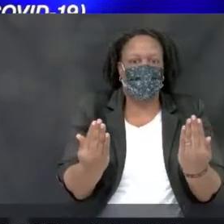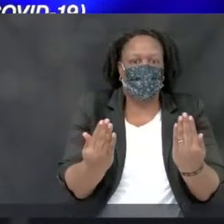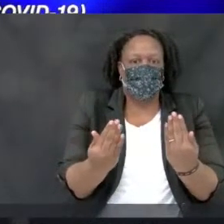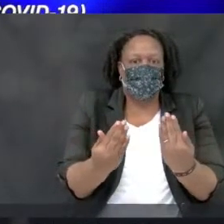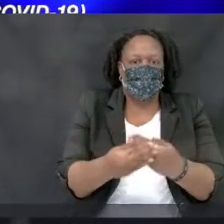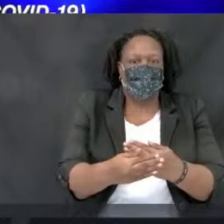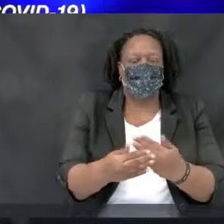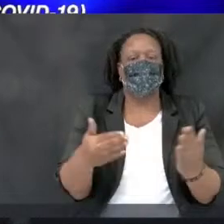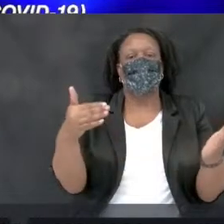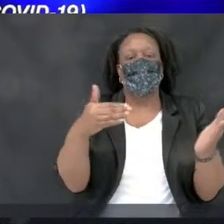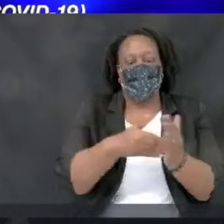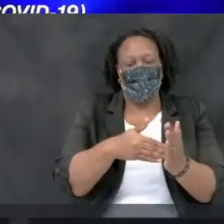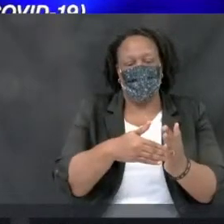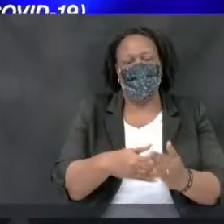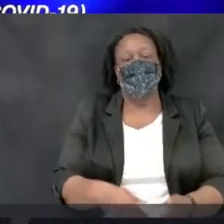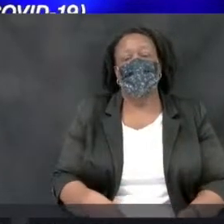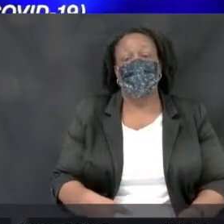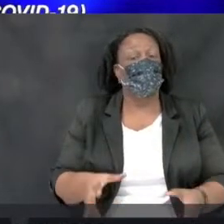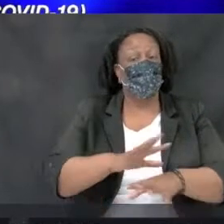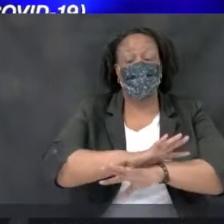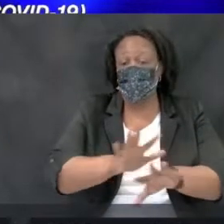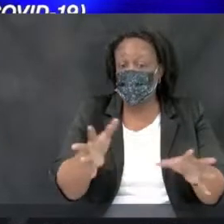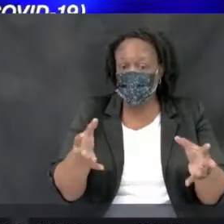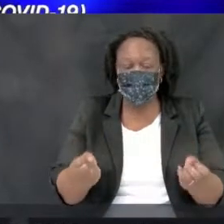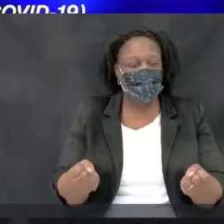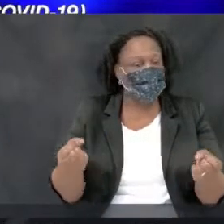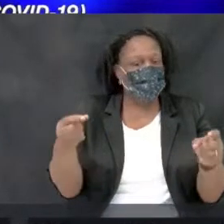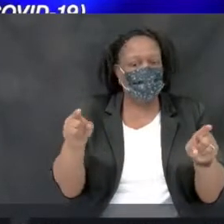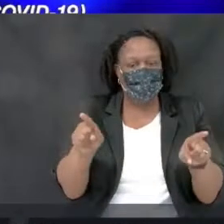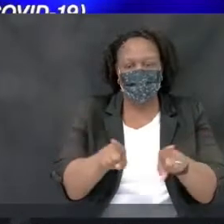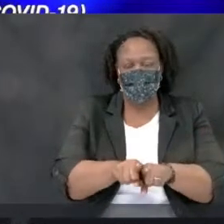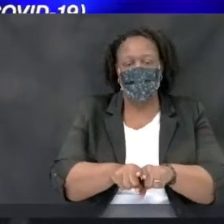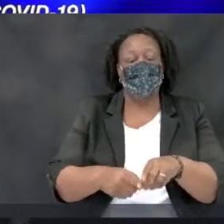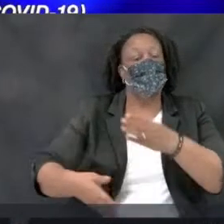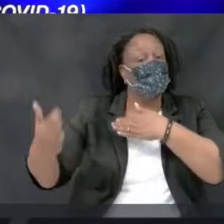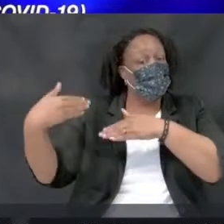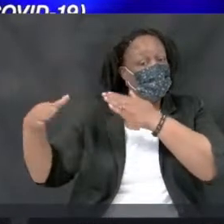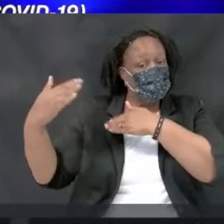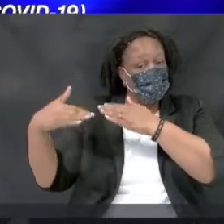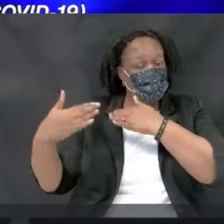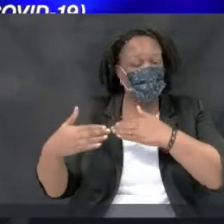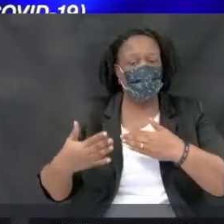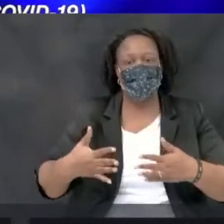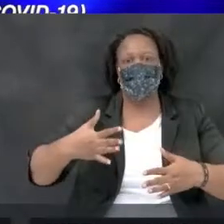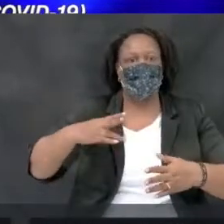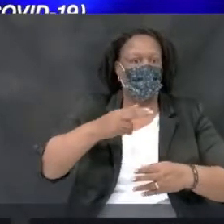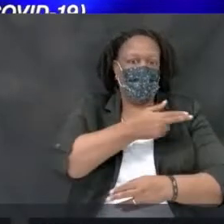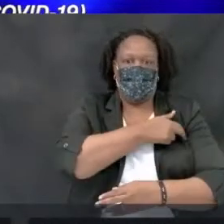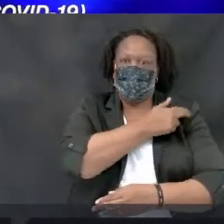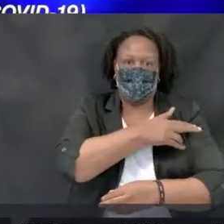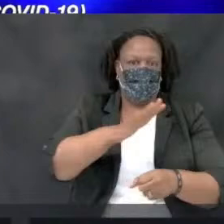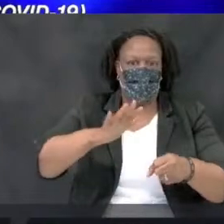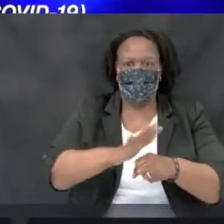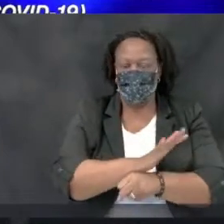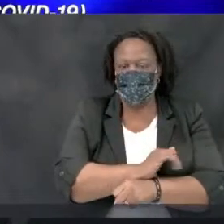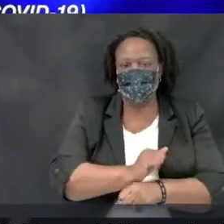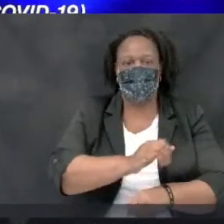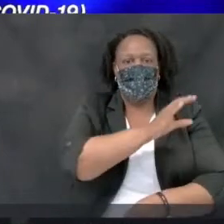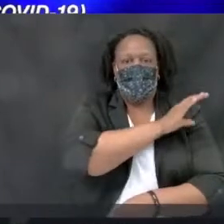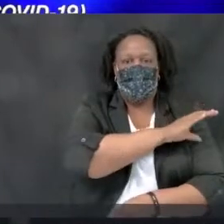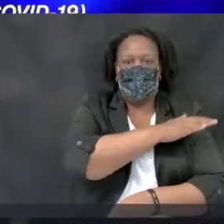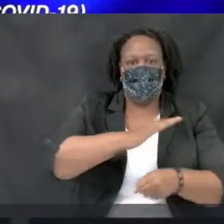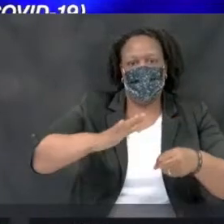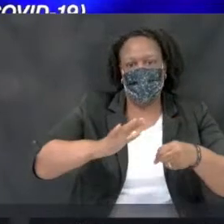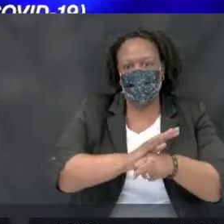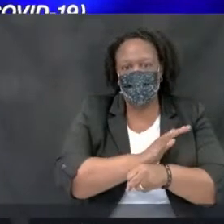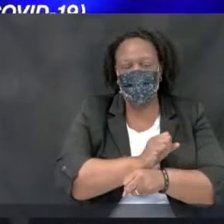are desperately trying to avoid a repeat overwhelming of their healthcare systems with severe cases of COVID and